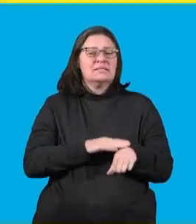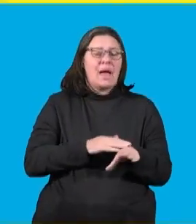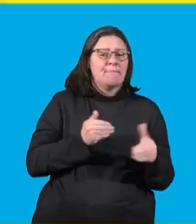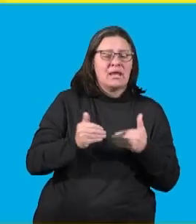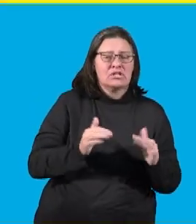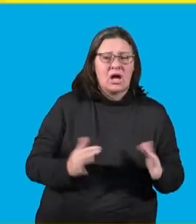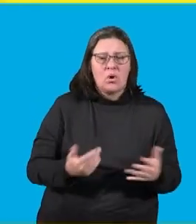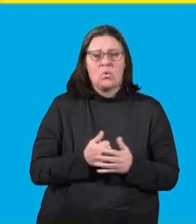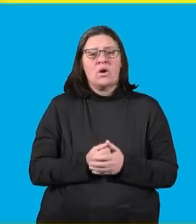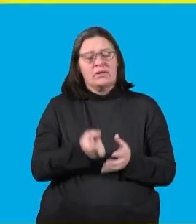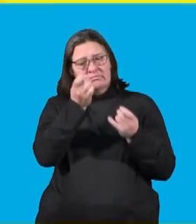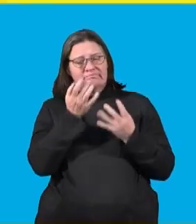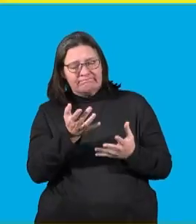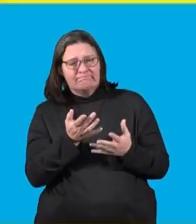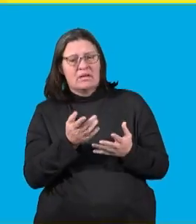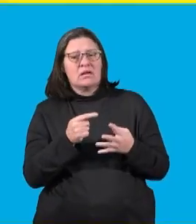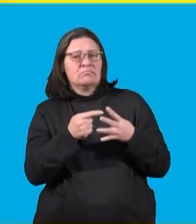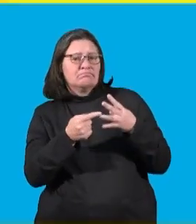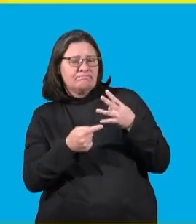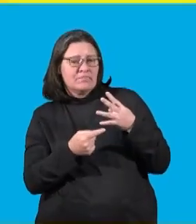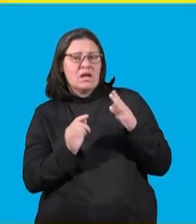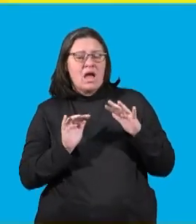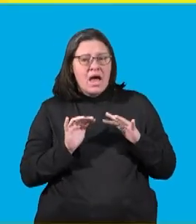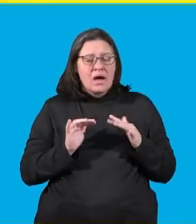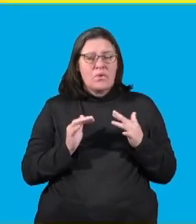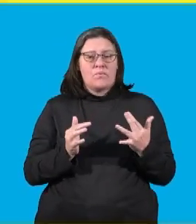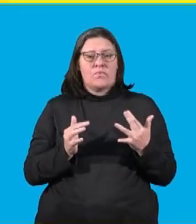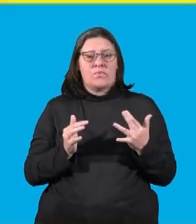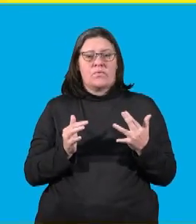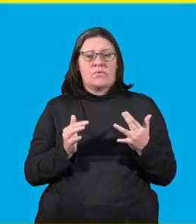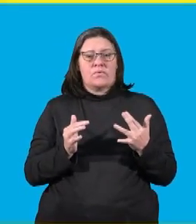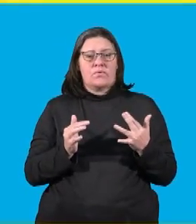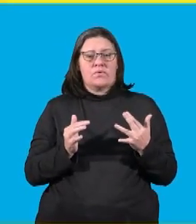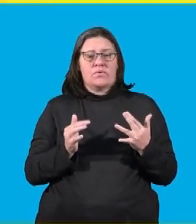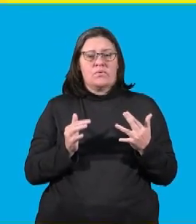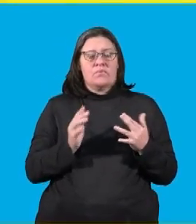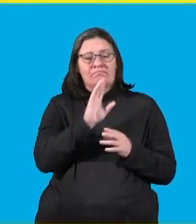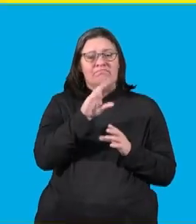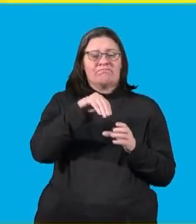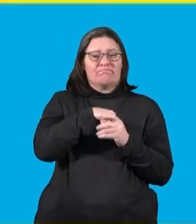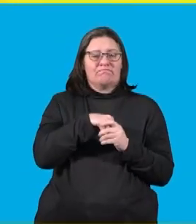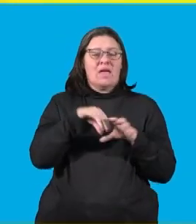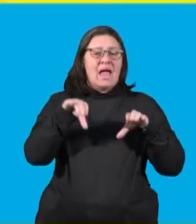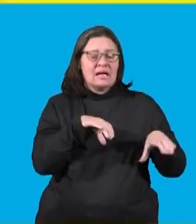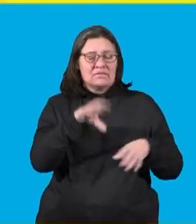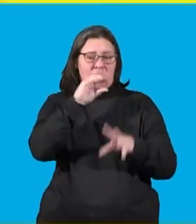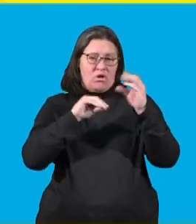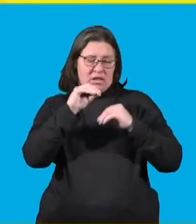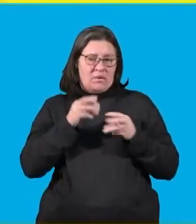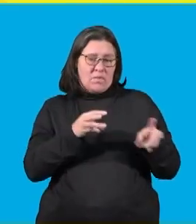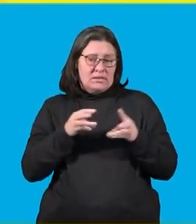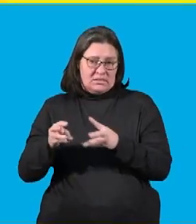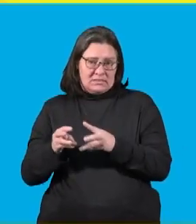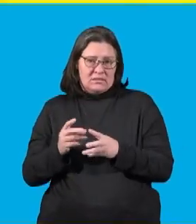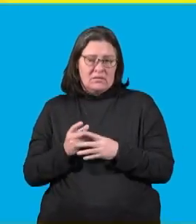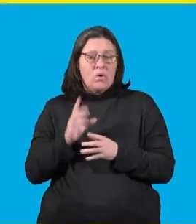how do you manage your time, and I'll give you some tips along the way of how you can include active